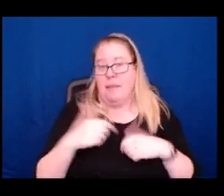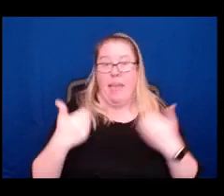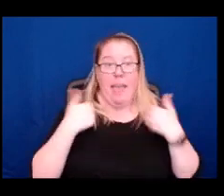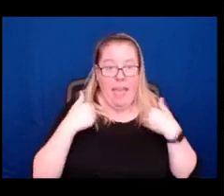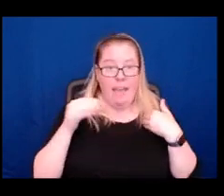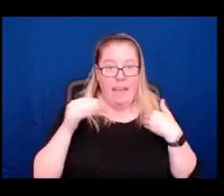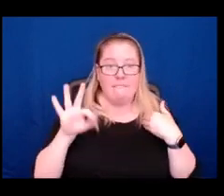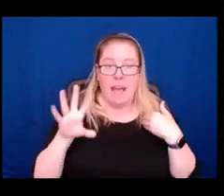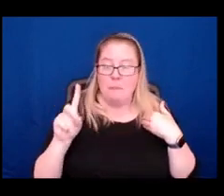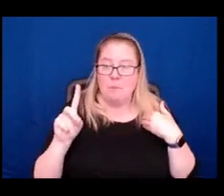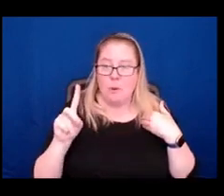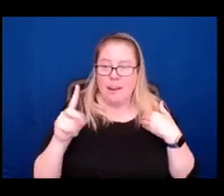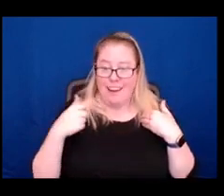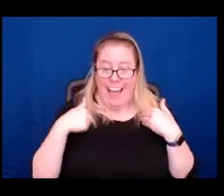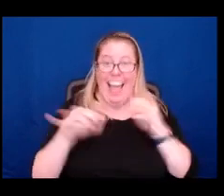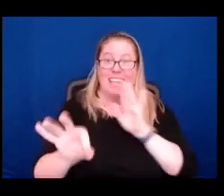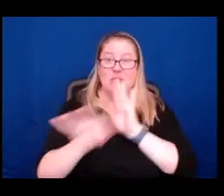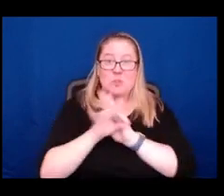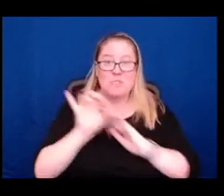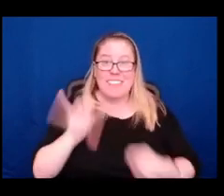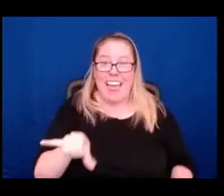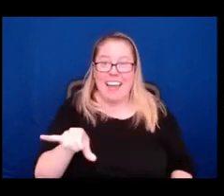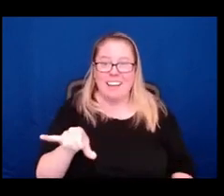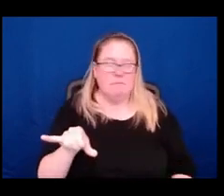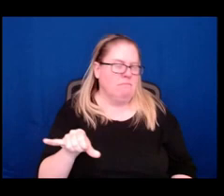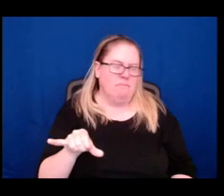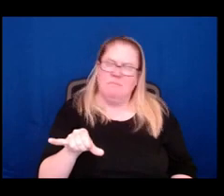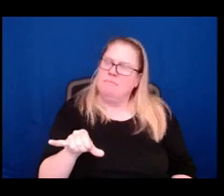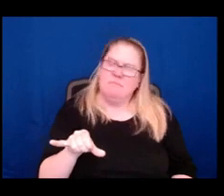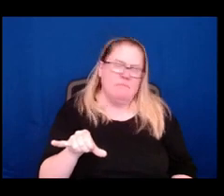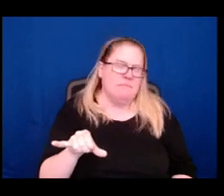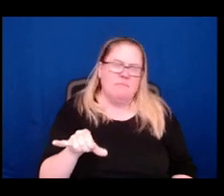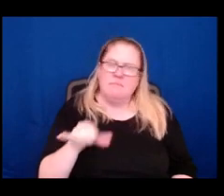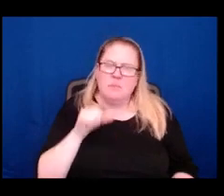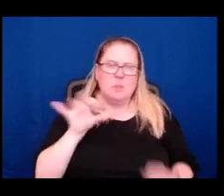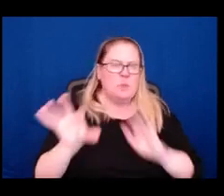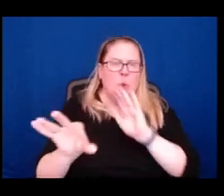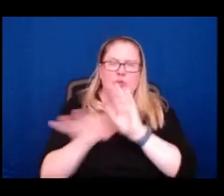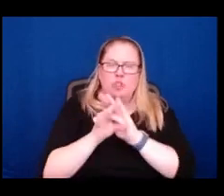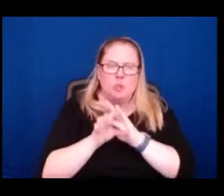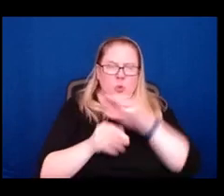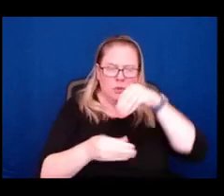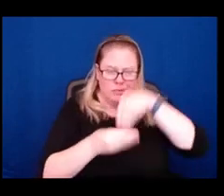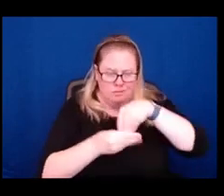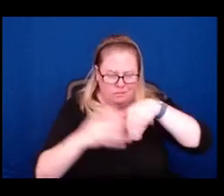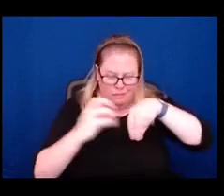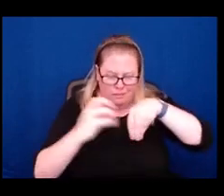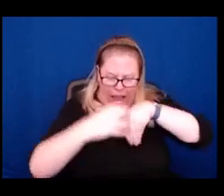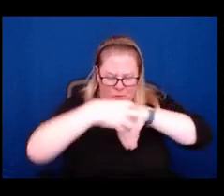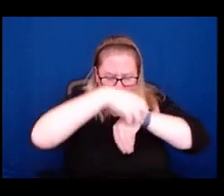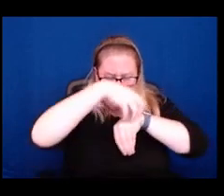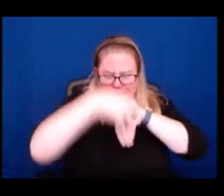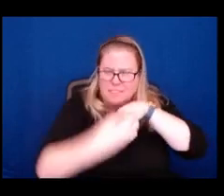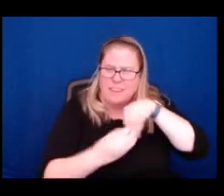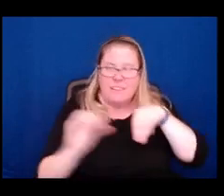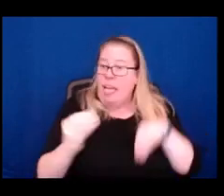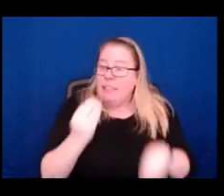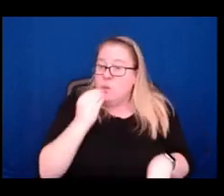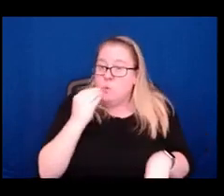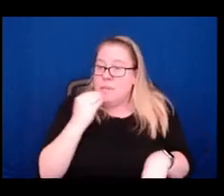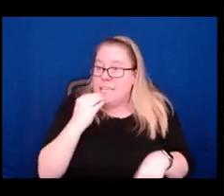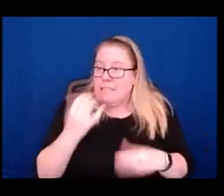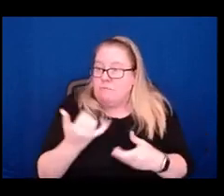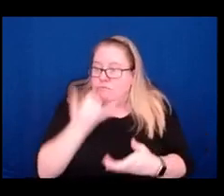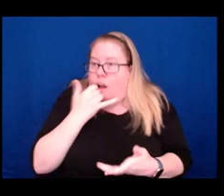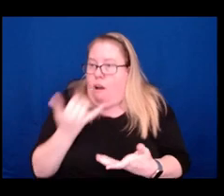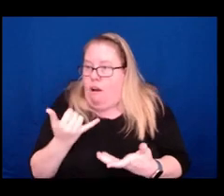that having fibroids is not a choice. You don't choose to have these tumors. There's nothing that you eat or something that you